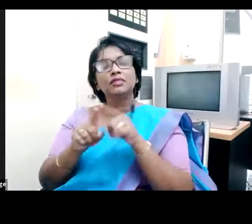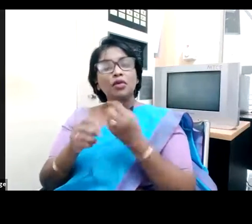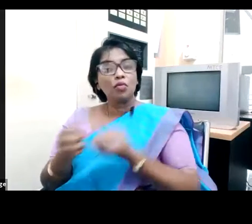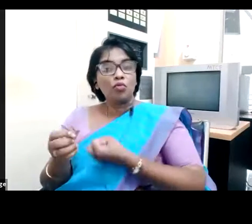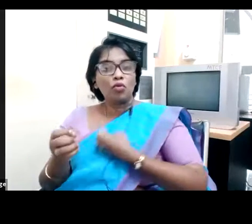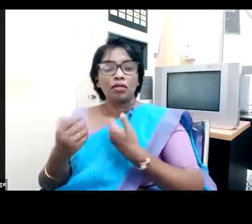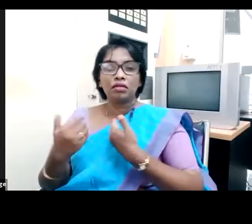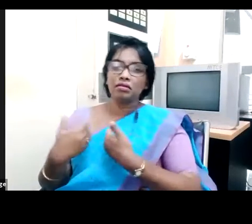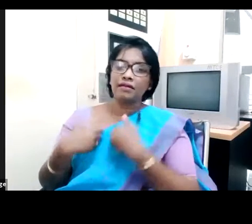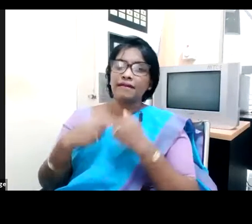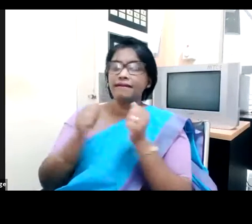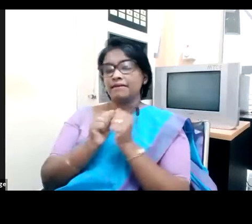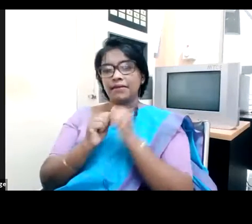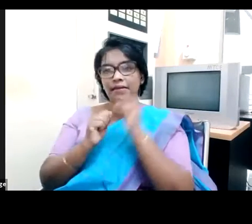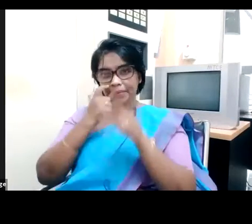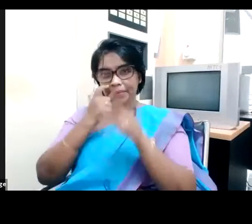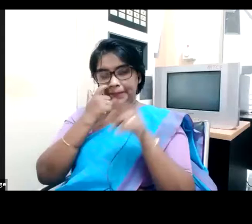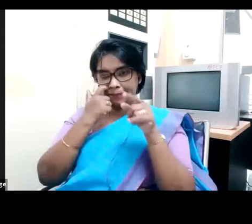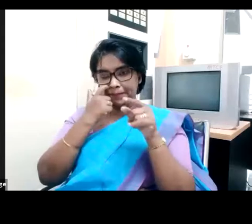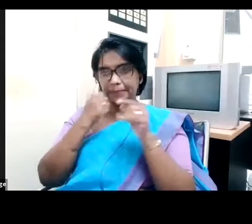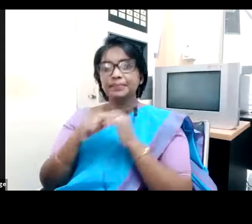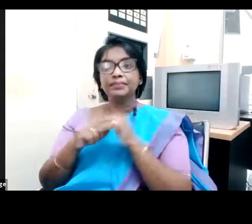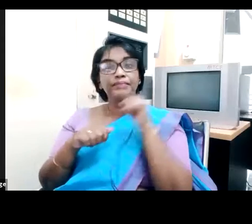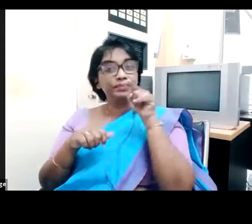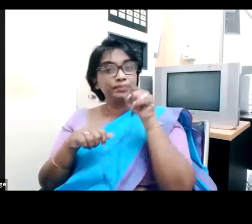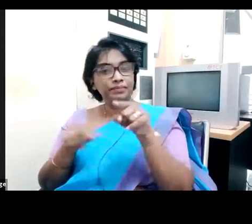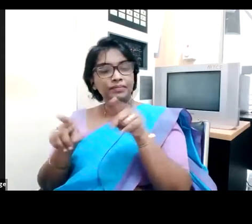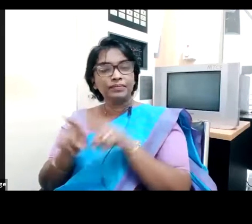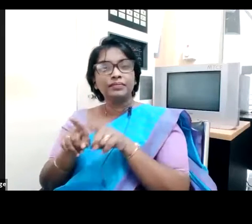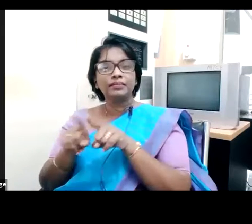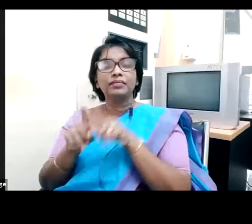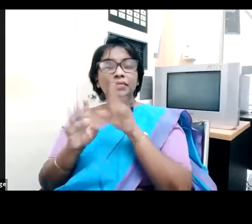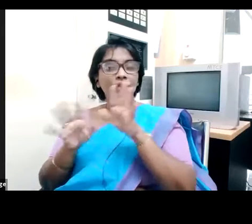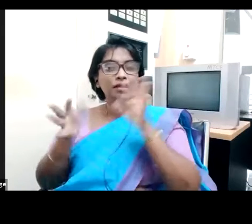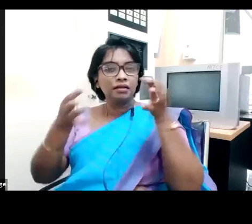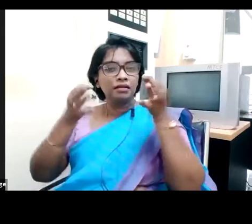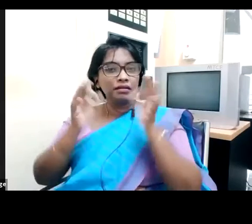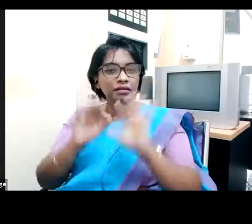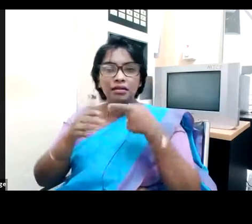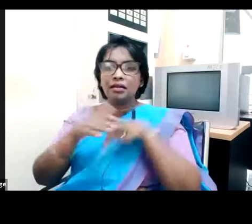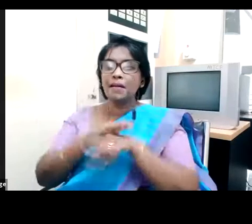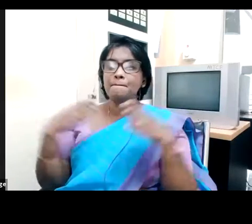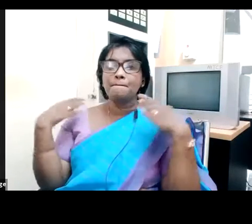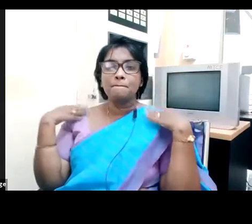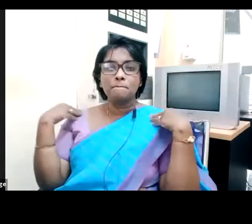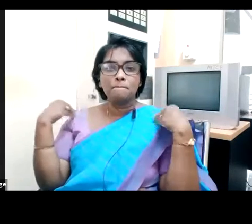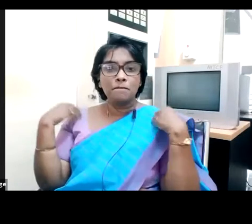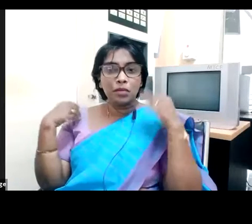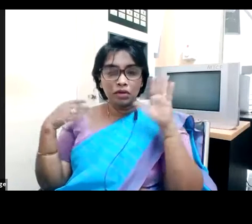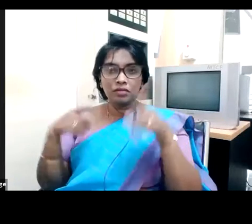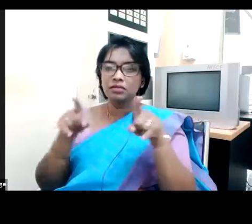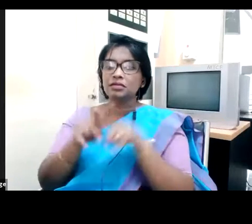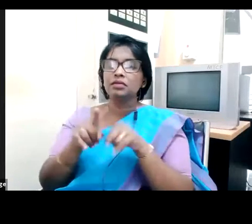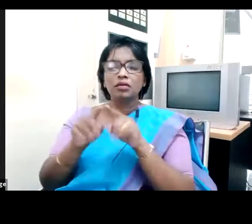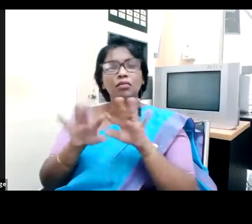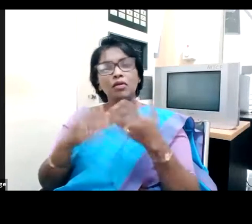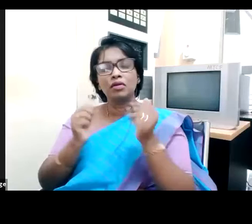the proper infrastructure in place. I think for any organization, the basic